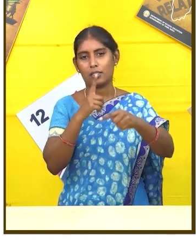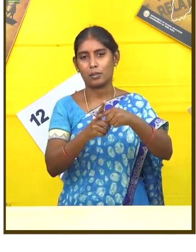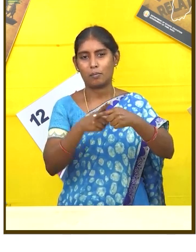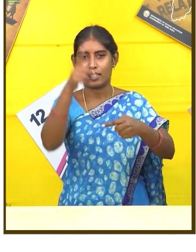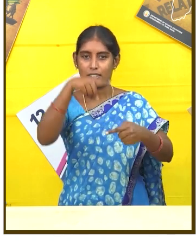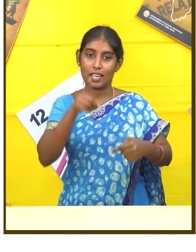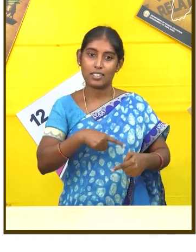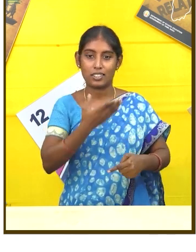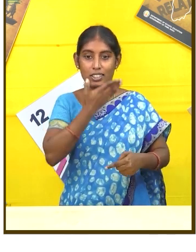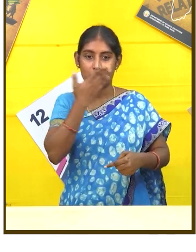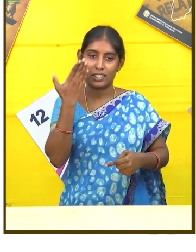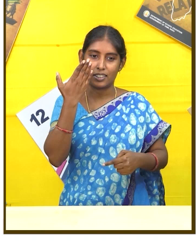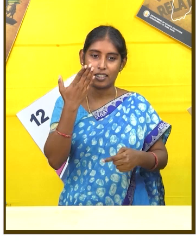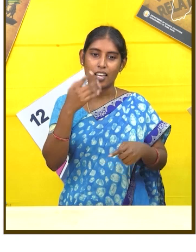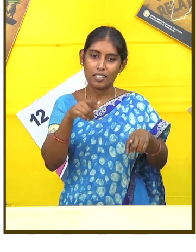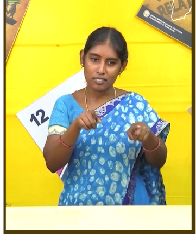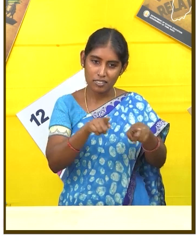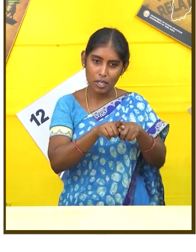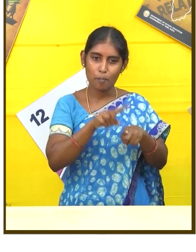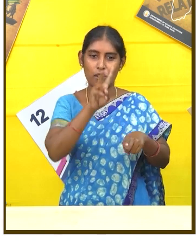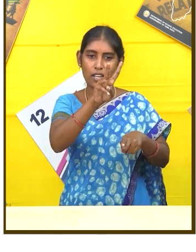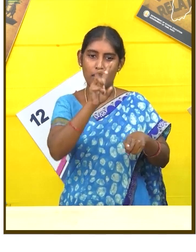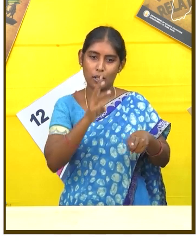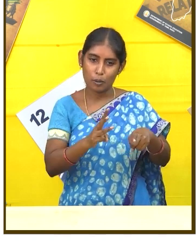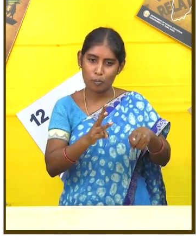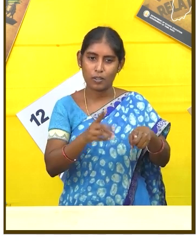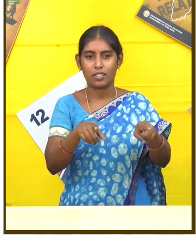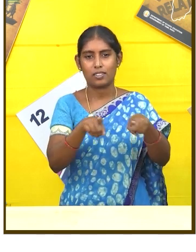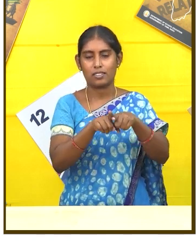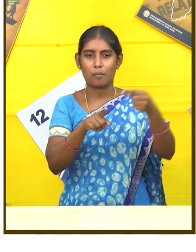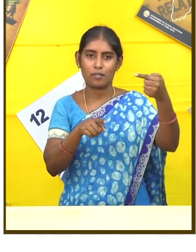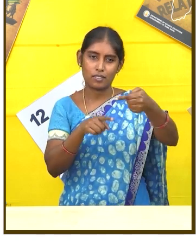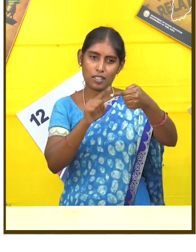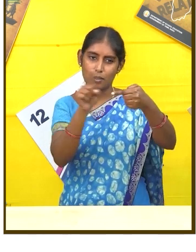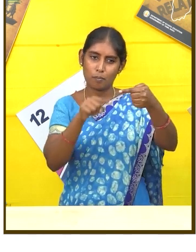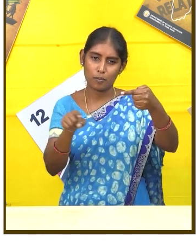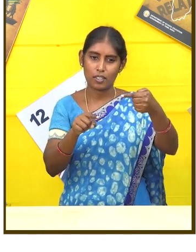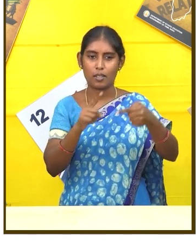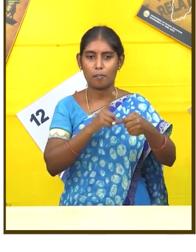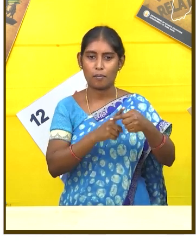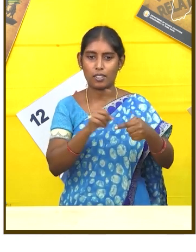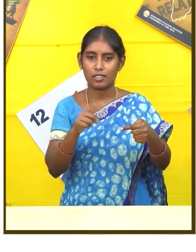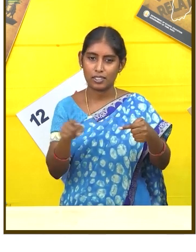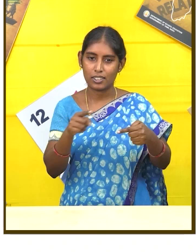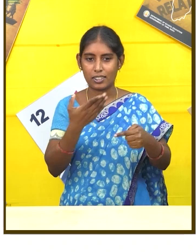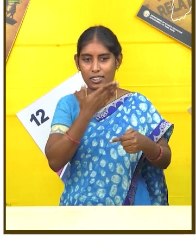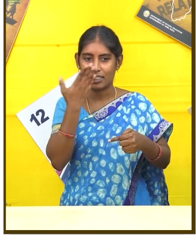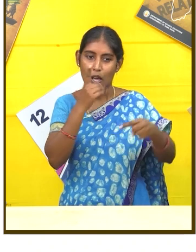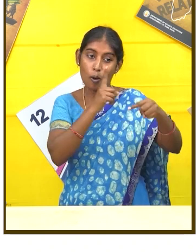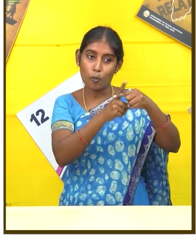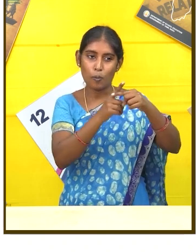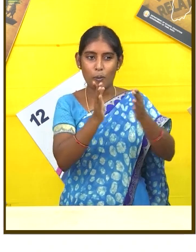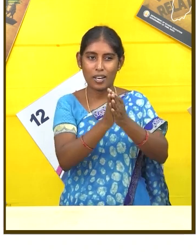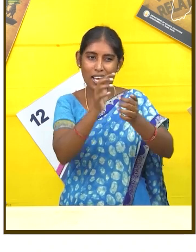4y both are having the same sign, plus sign. So we have to do the subtraction. Let's do 6